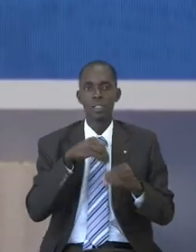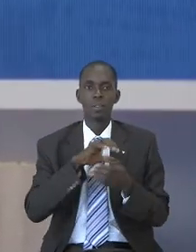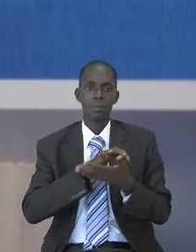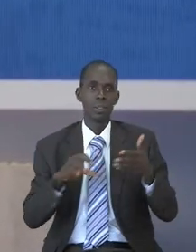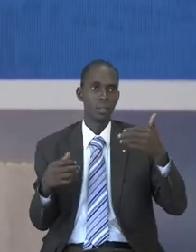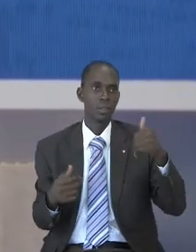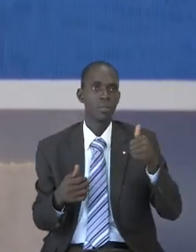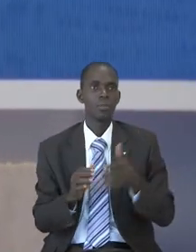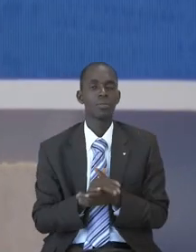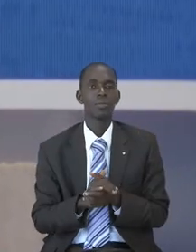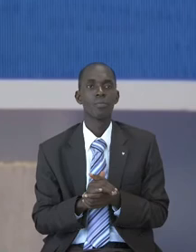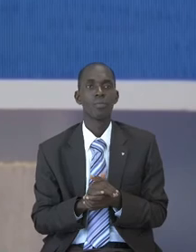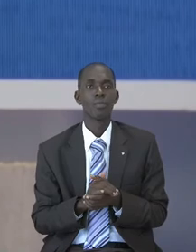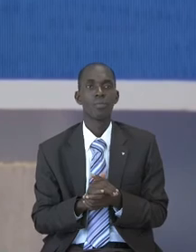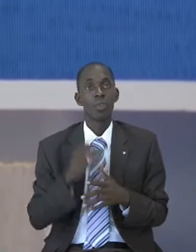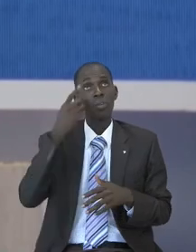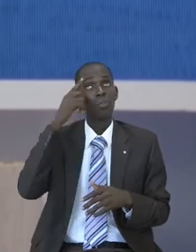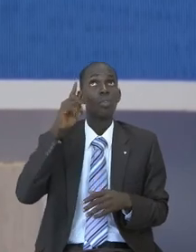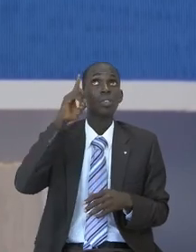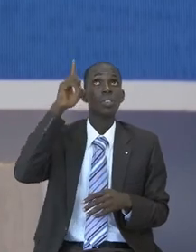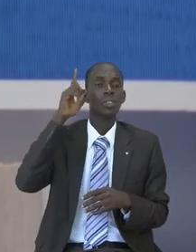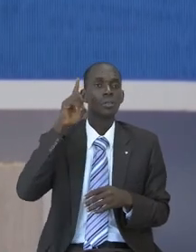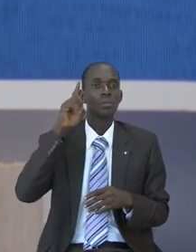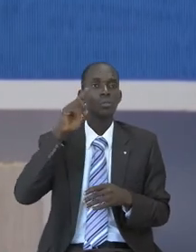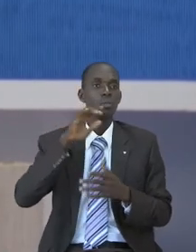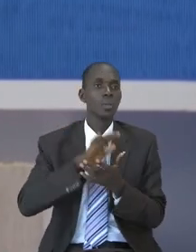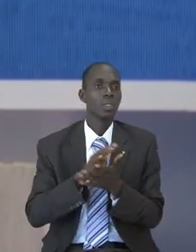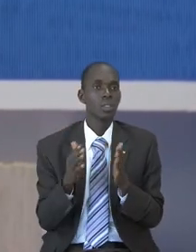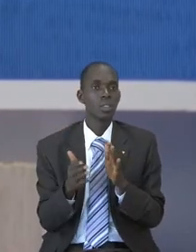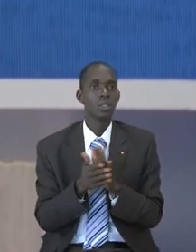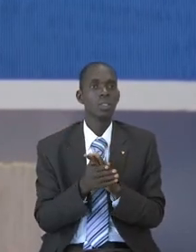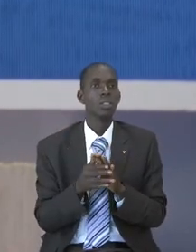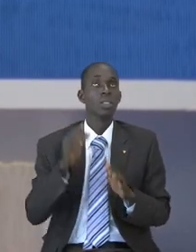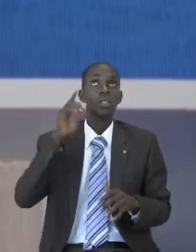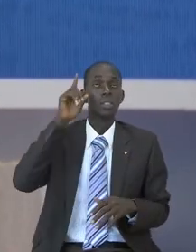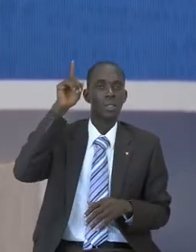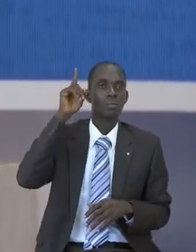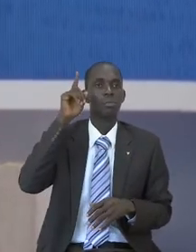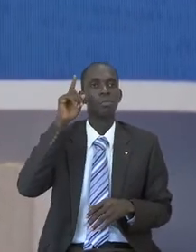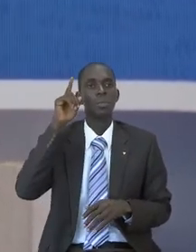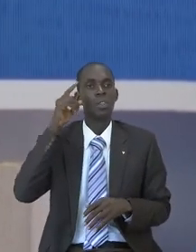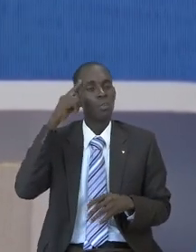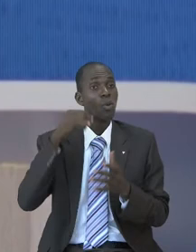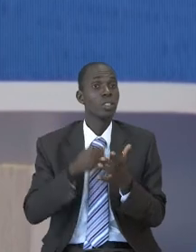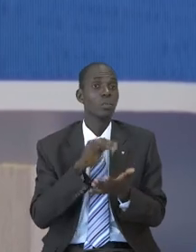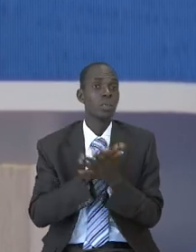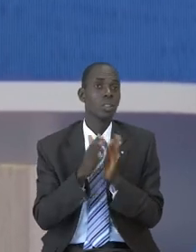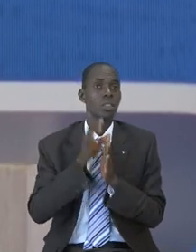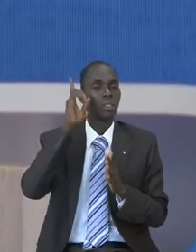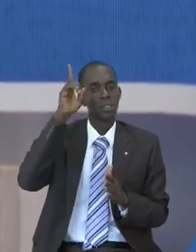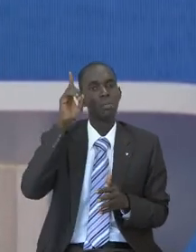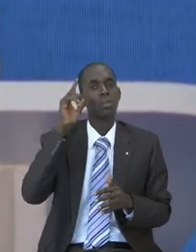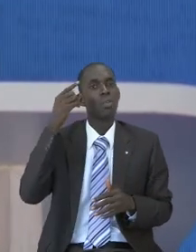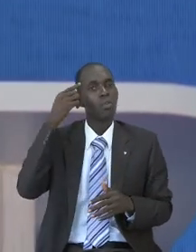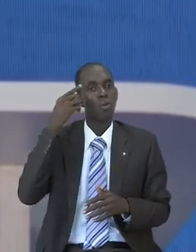10, for it became him, it befitted him, it suited him,